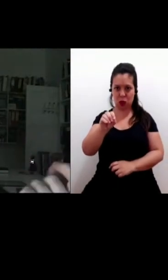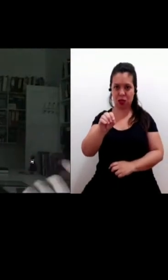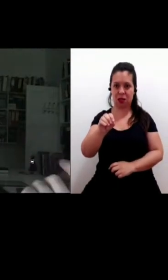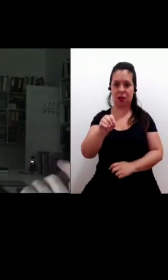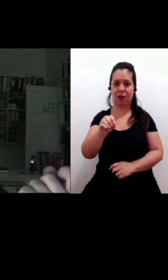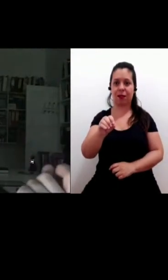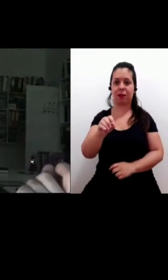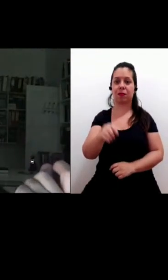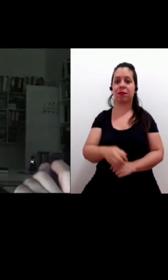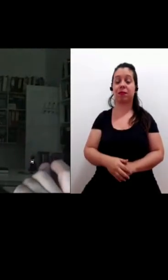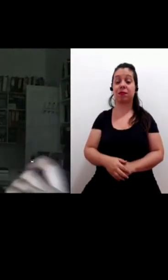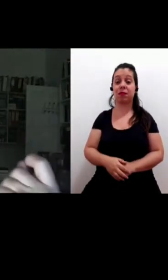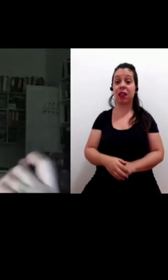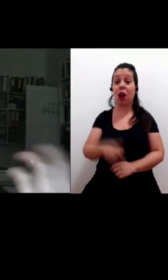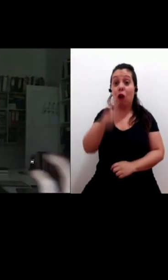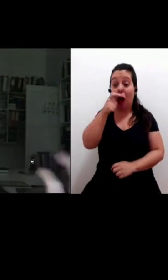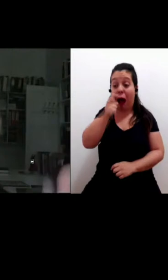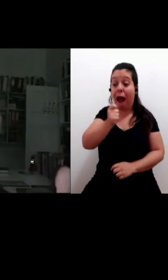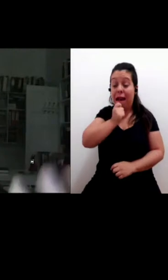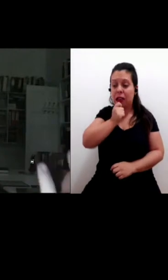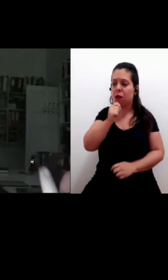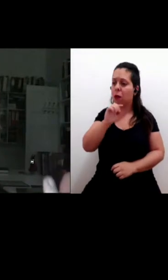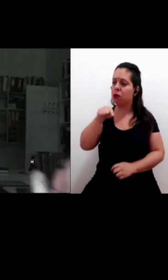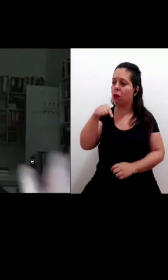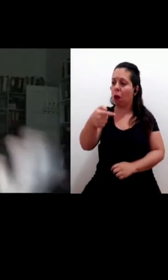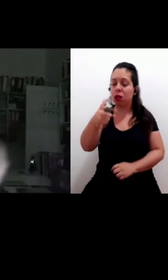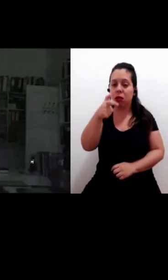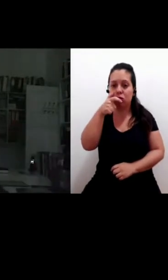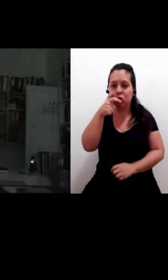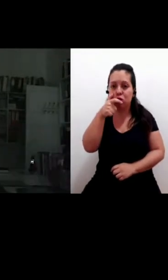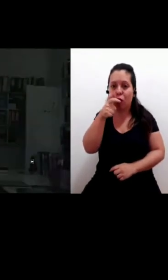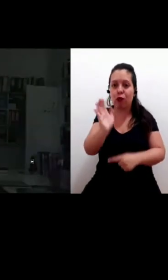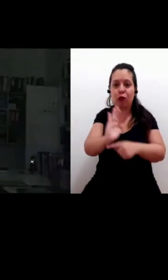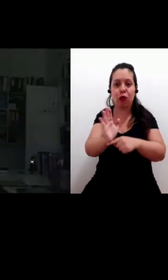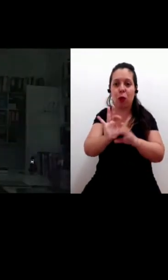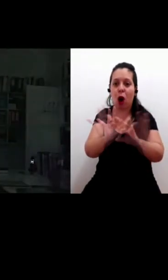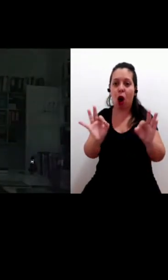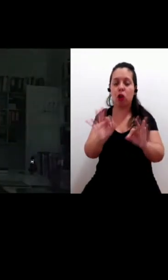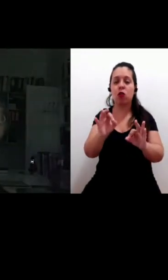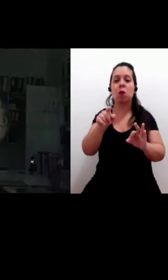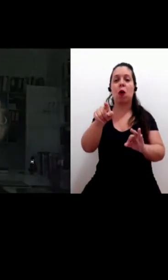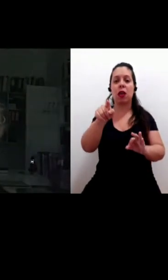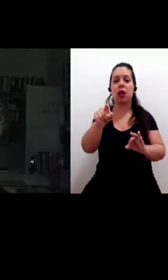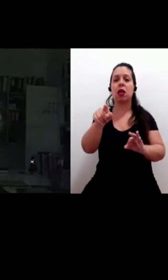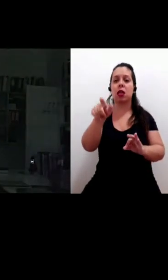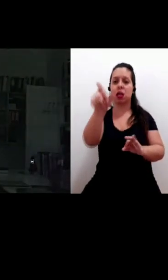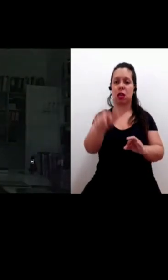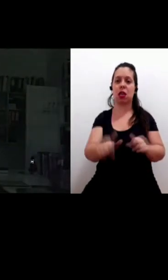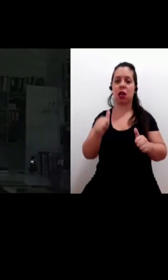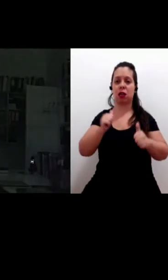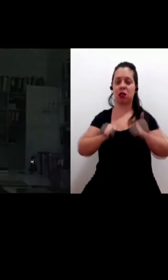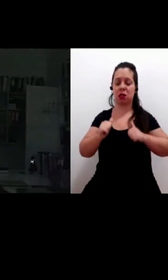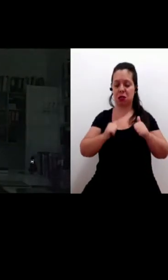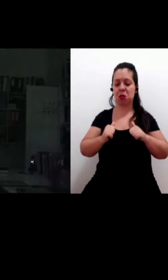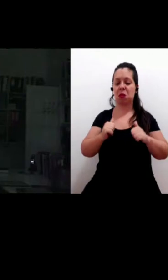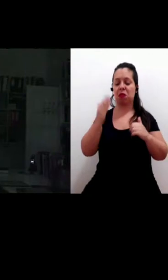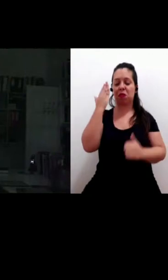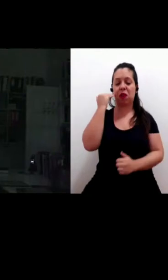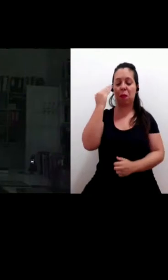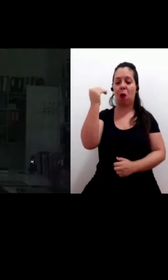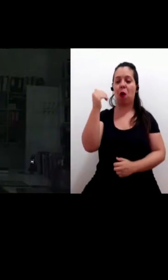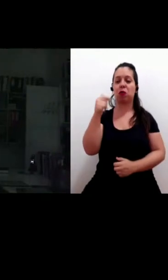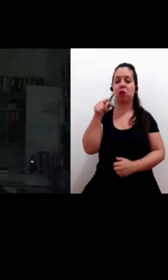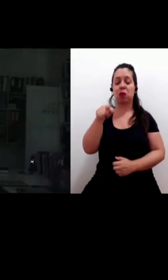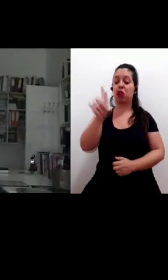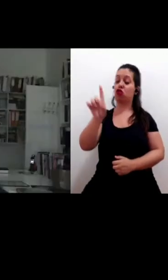But it's really beautiful film, you know, and she, of course, was a famous actor, but then mm-hmm. director and directing her husband. And so mm-hmm. I discovered